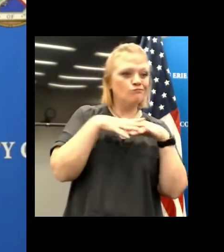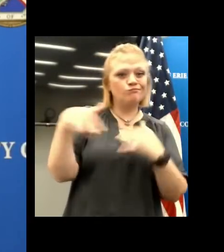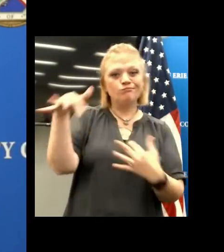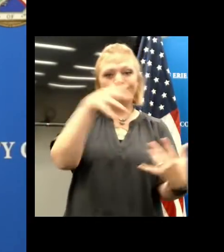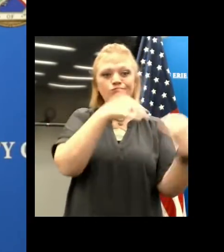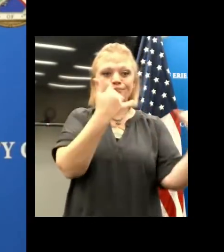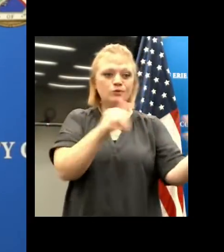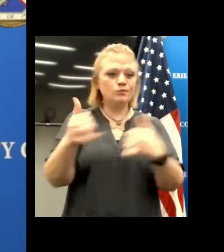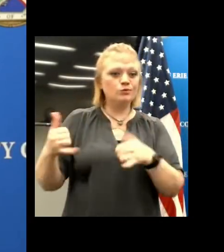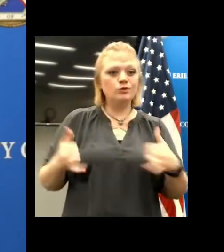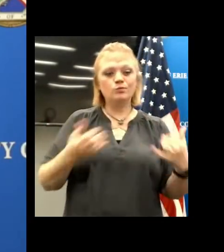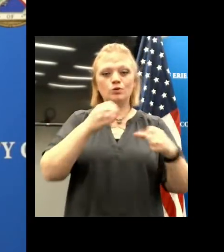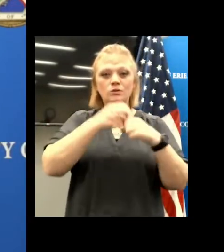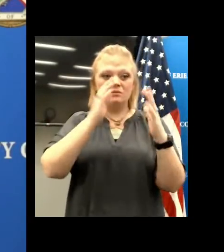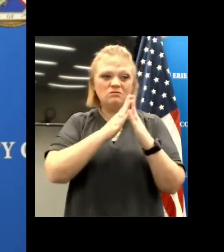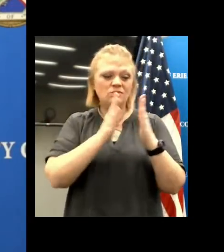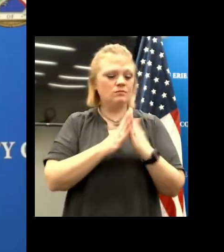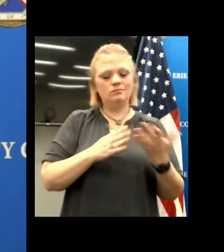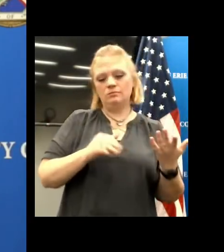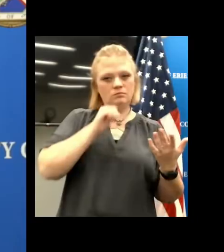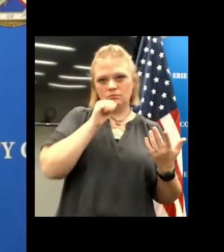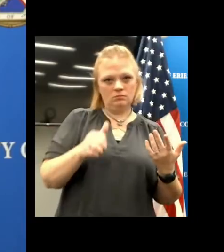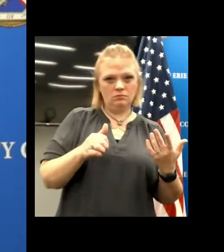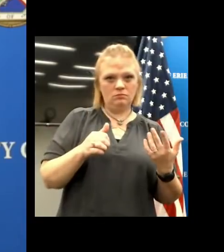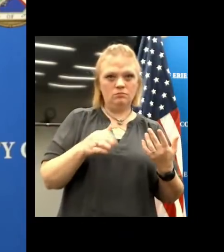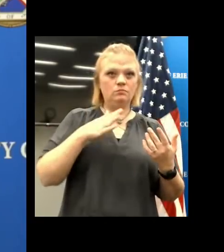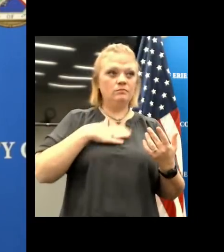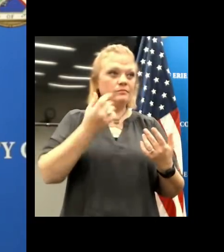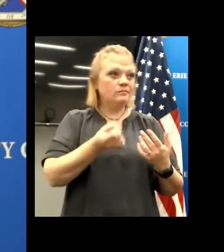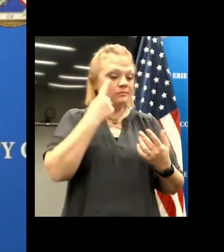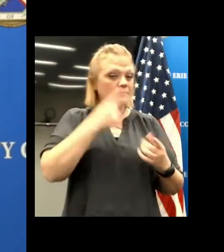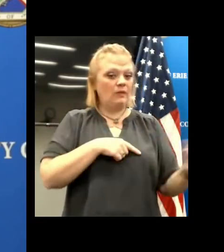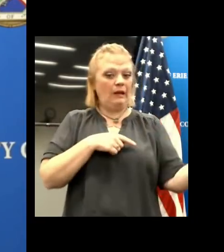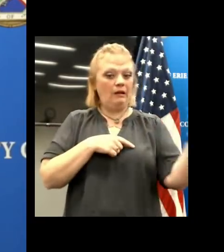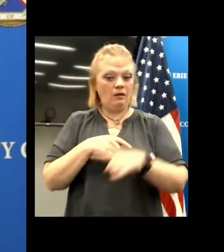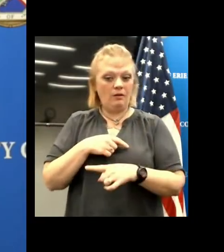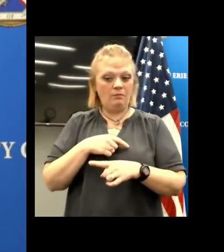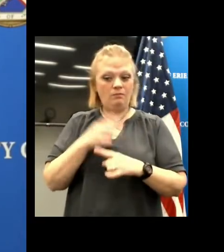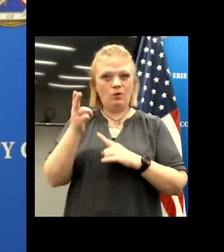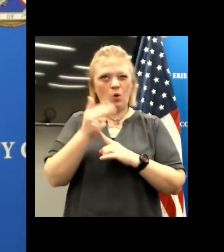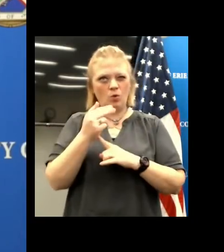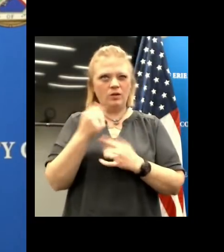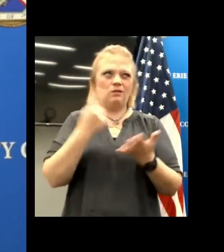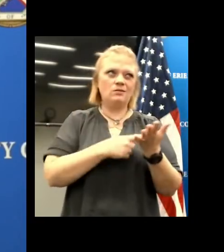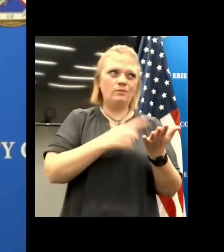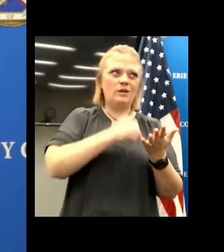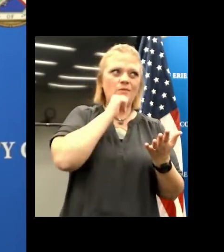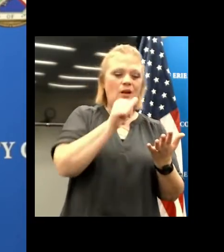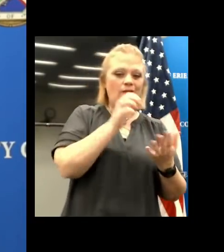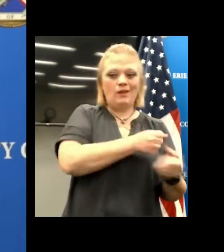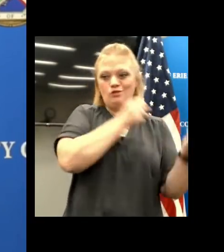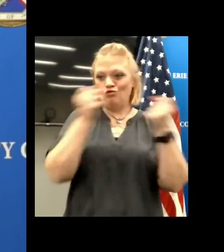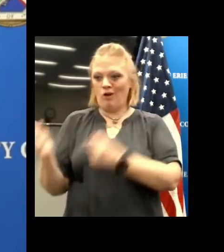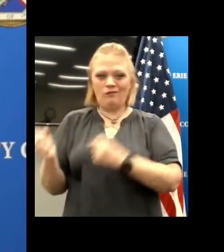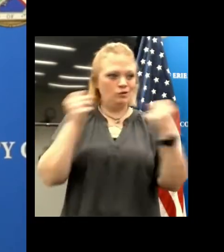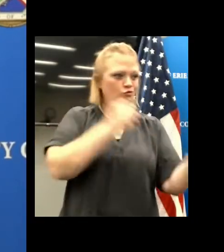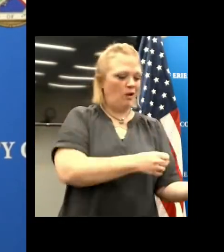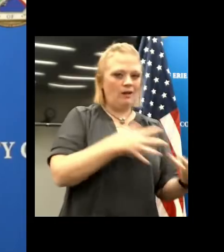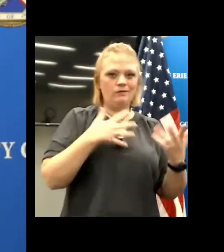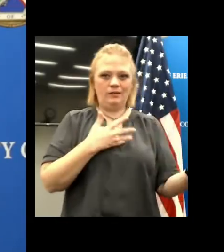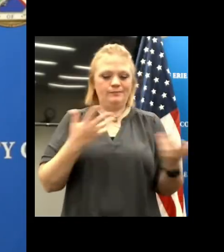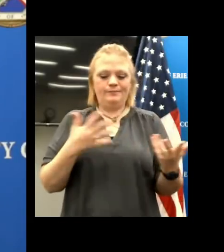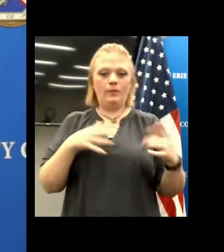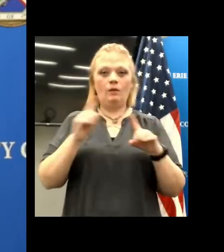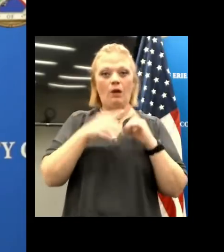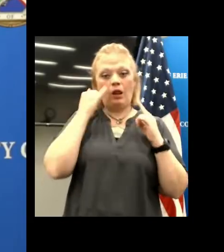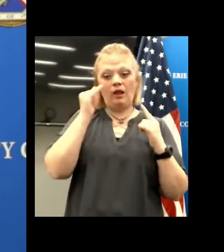is they come in, they are, if they go to a hotel, and sometimes they don't, sometimes they drive in and drive out, but if they